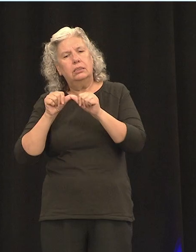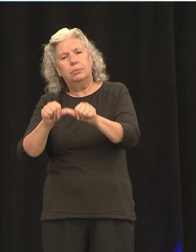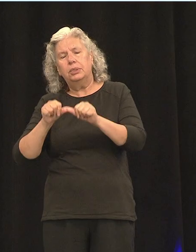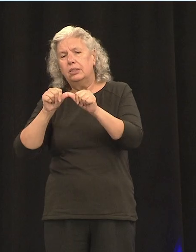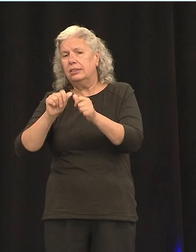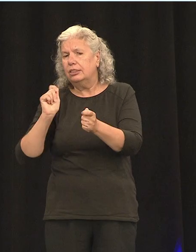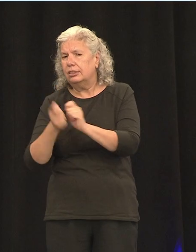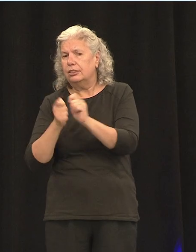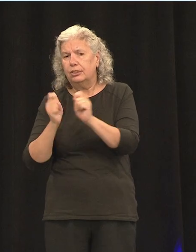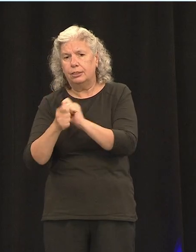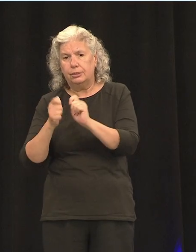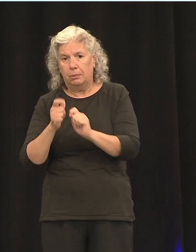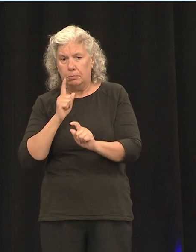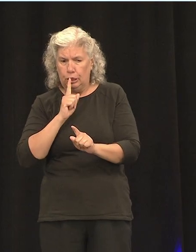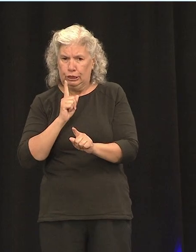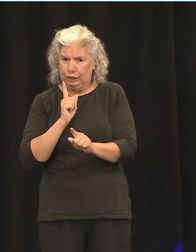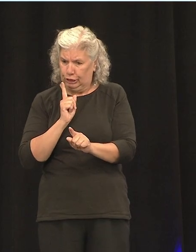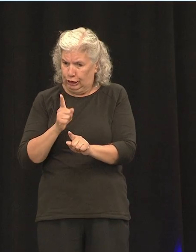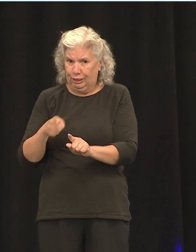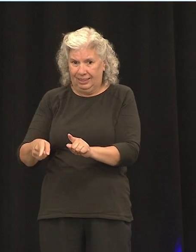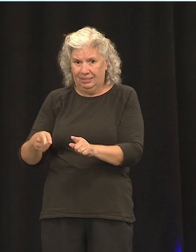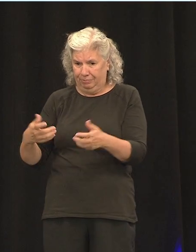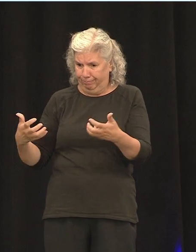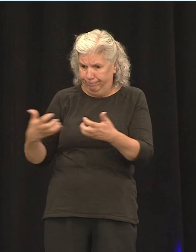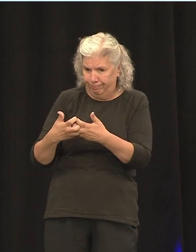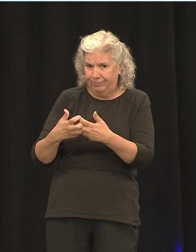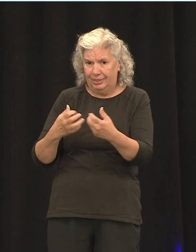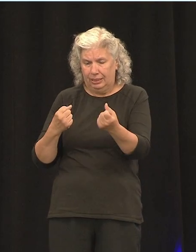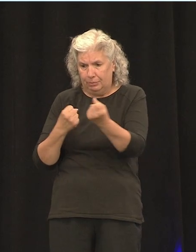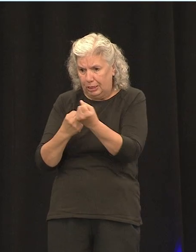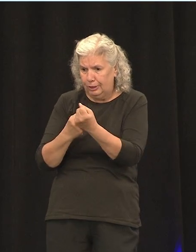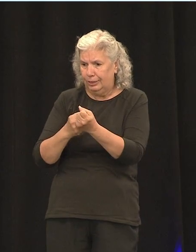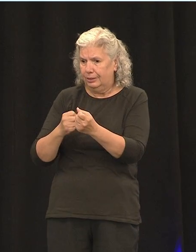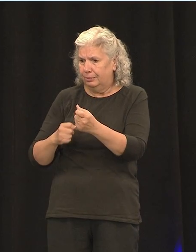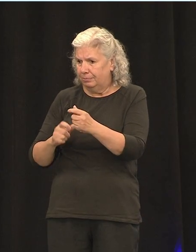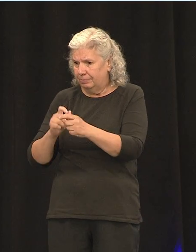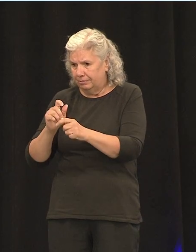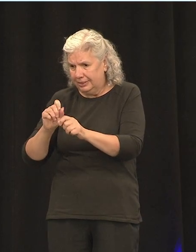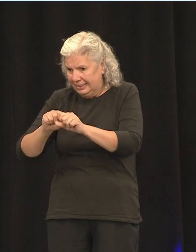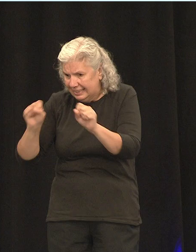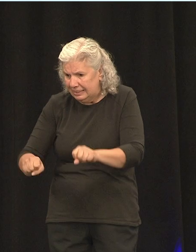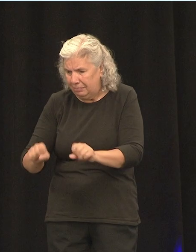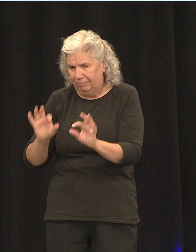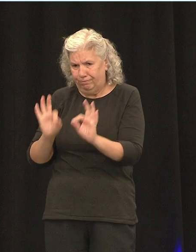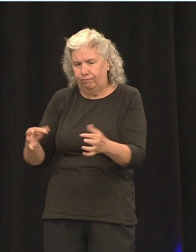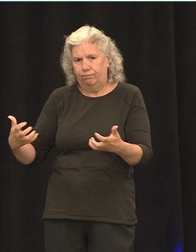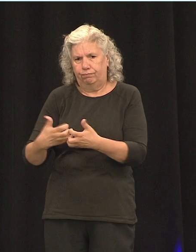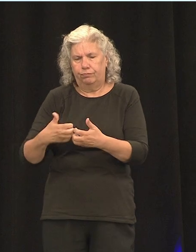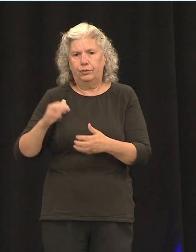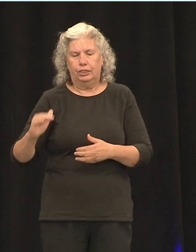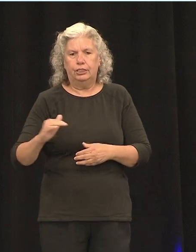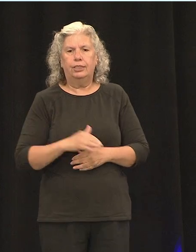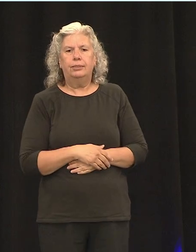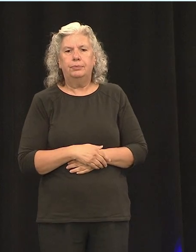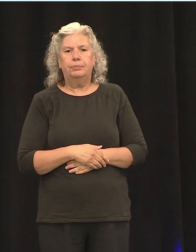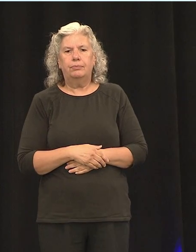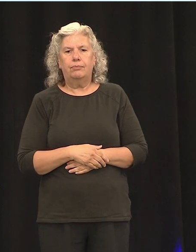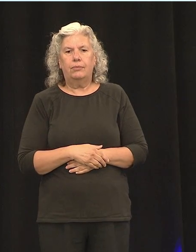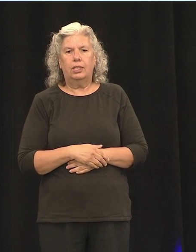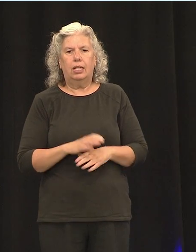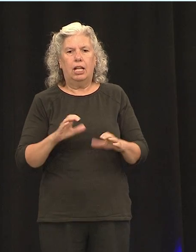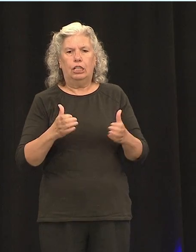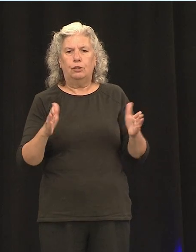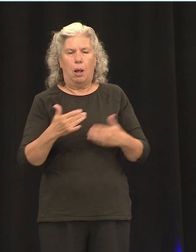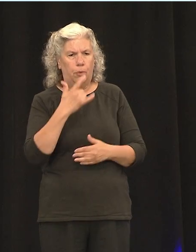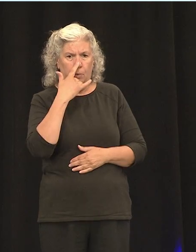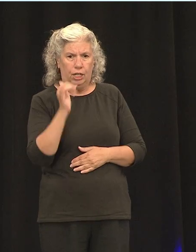So what does this look like in the classroom? I think it's important, like I said, that